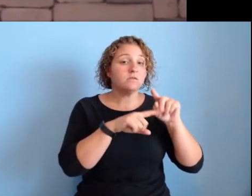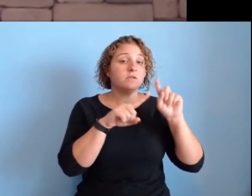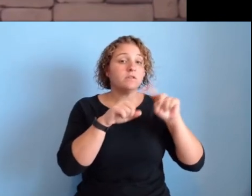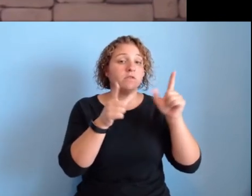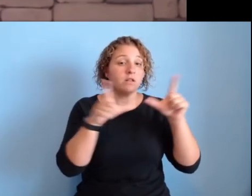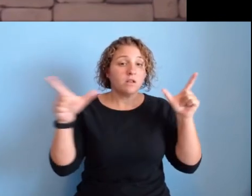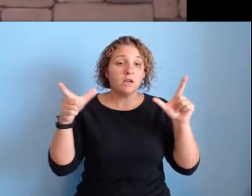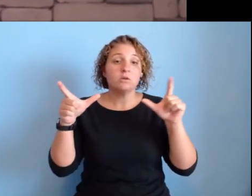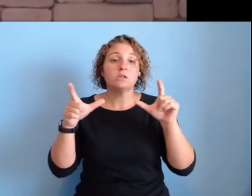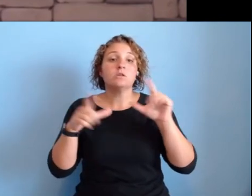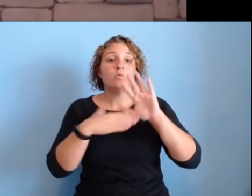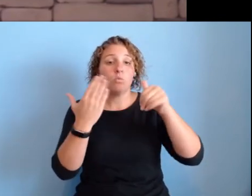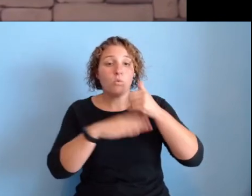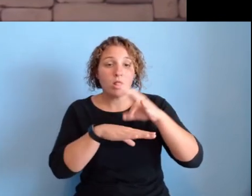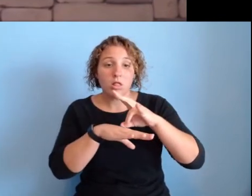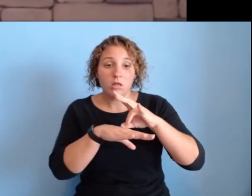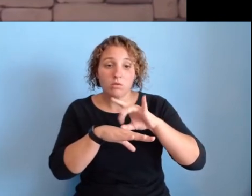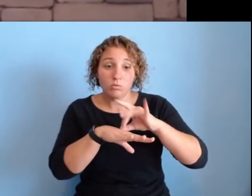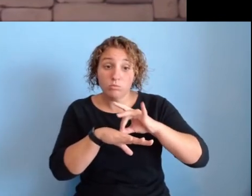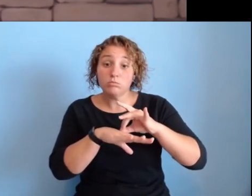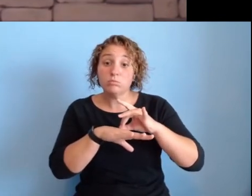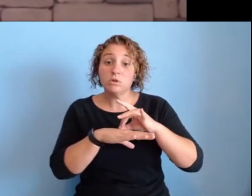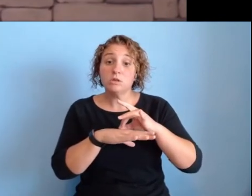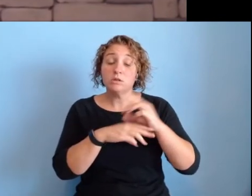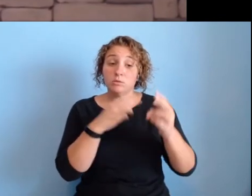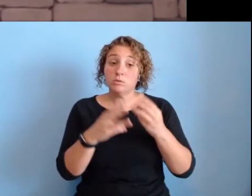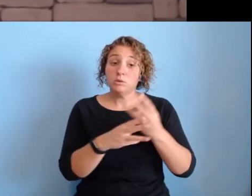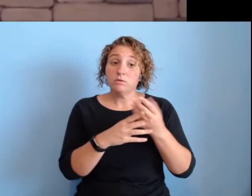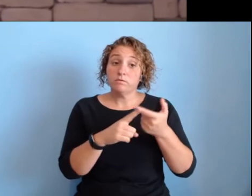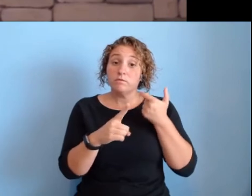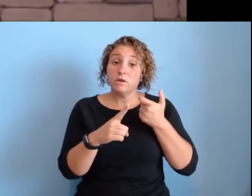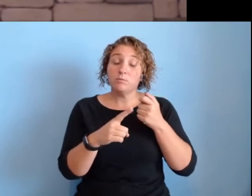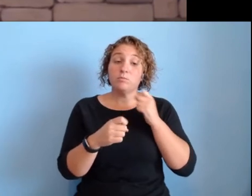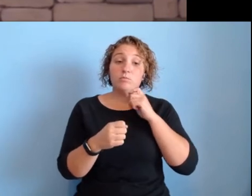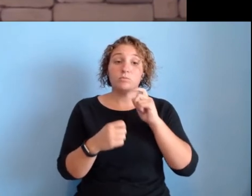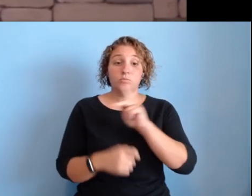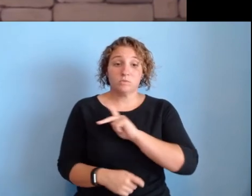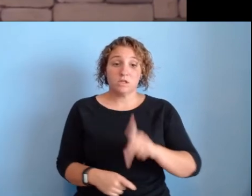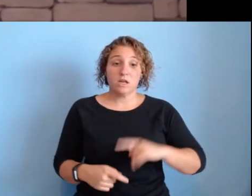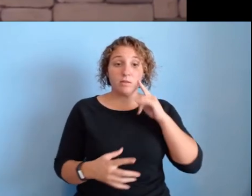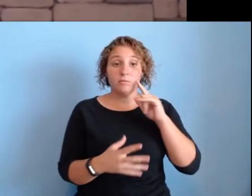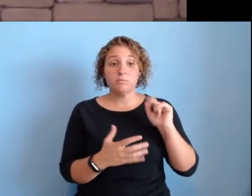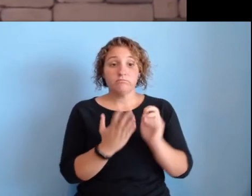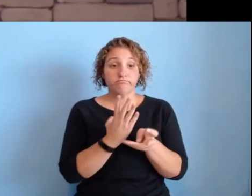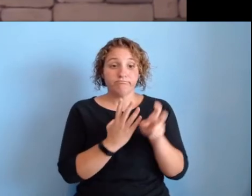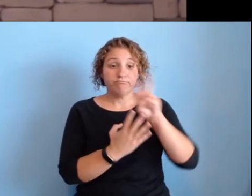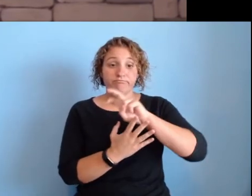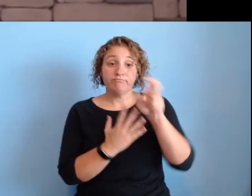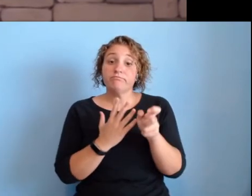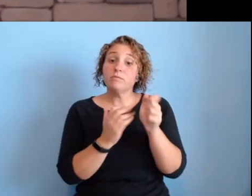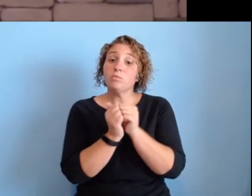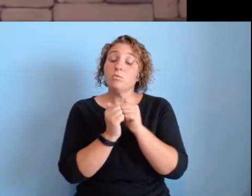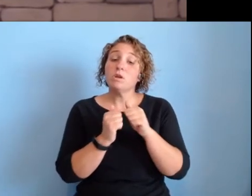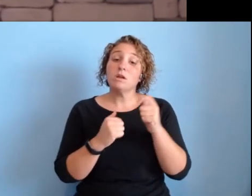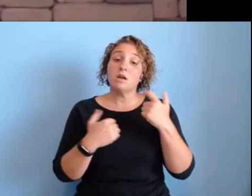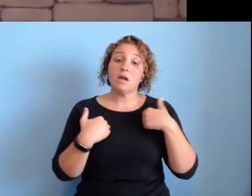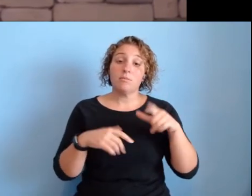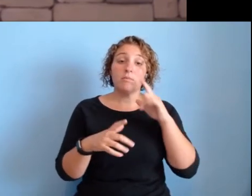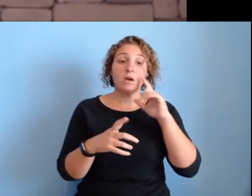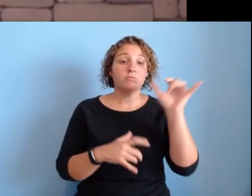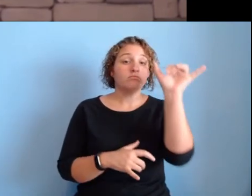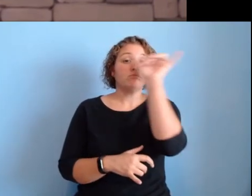influence, with whom the kings of the earth have committed fornication and the inhabitants of the earth have been made